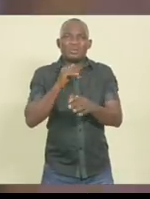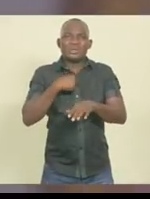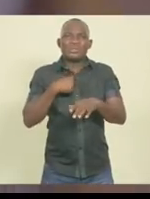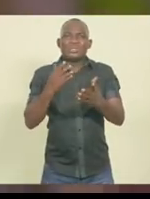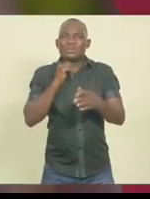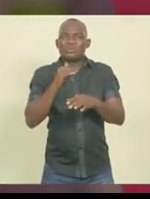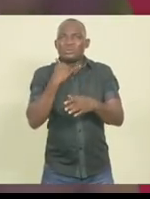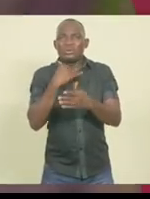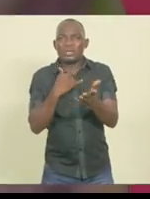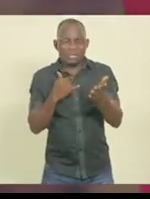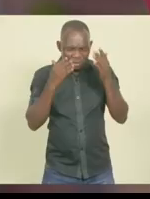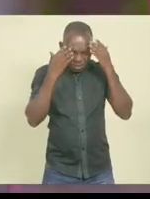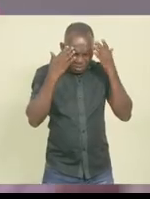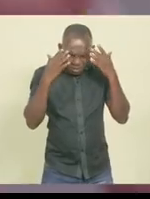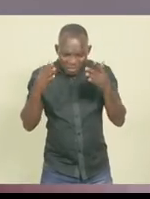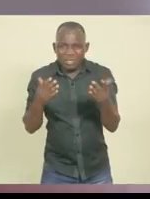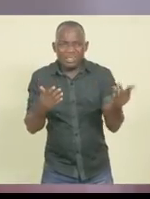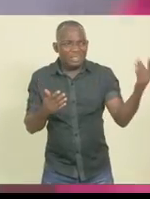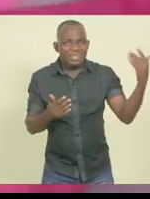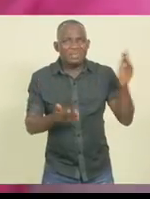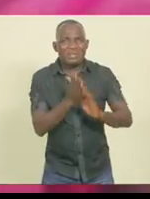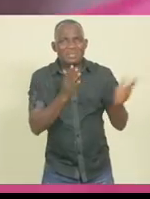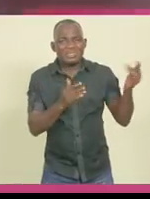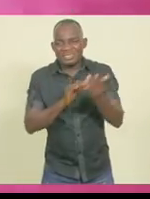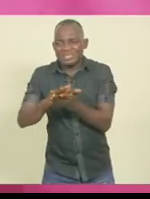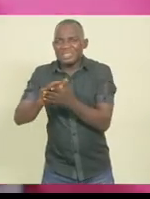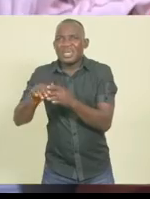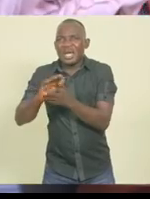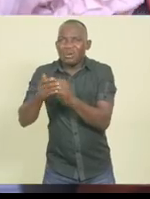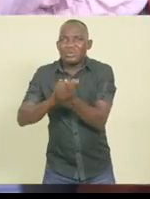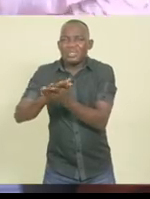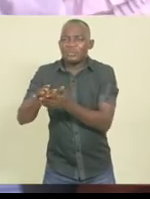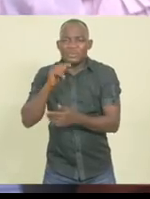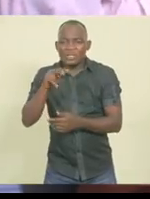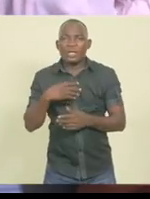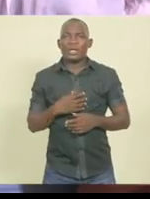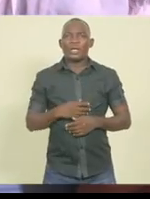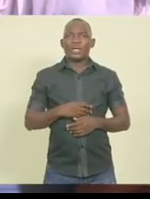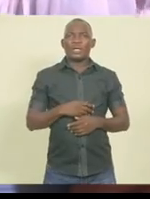It's not mine. Thank God. Come in, clean yourself. How did this happen?